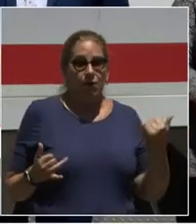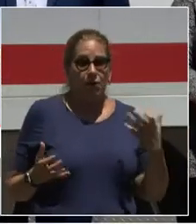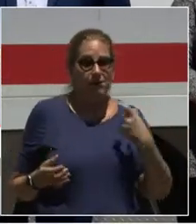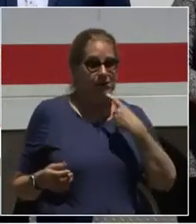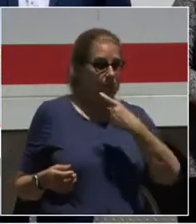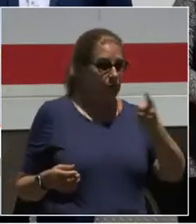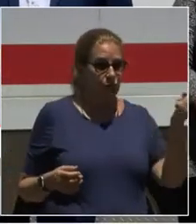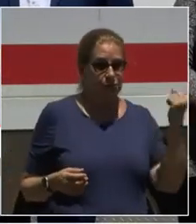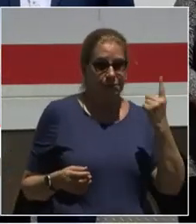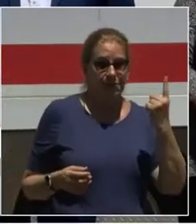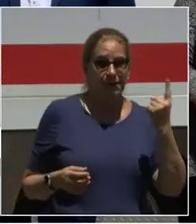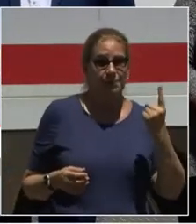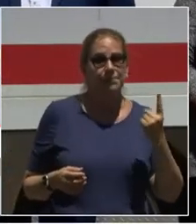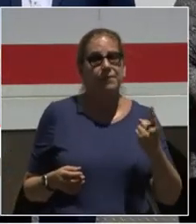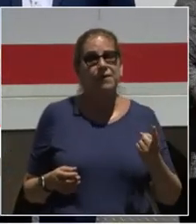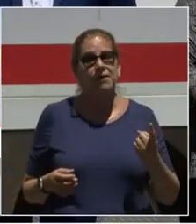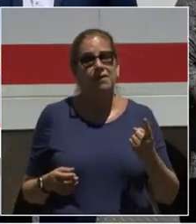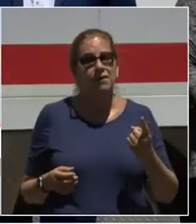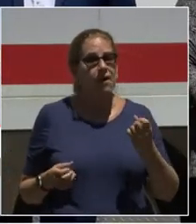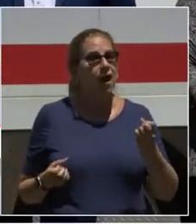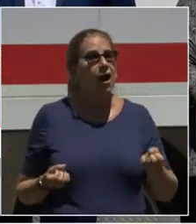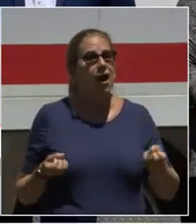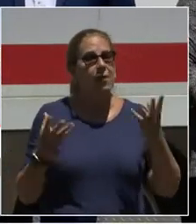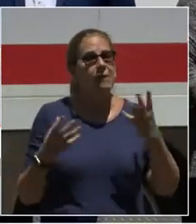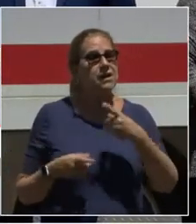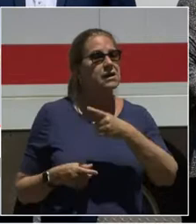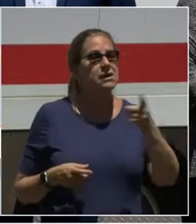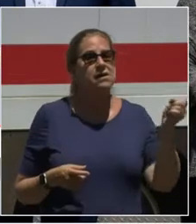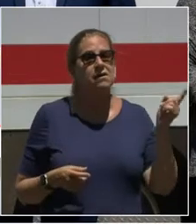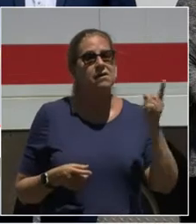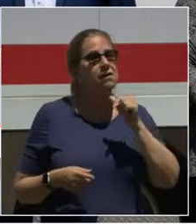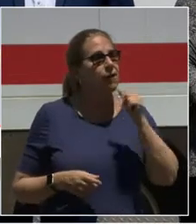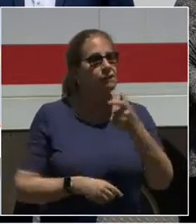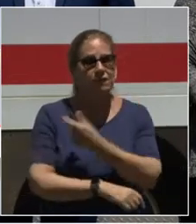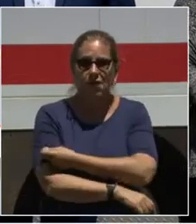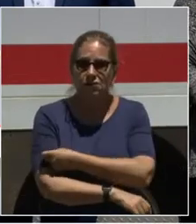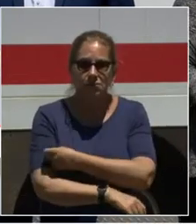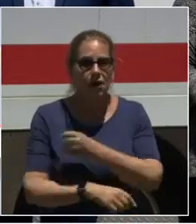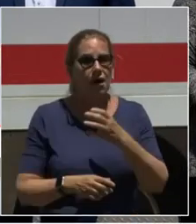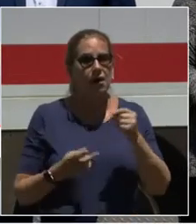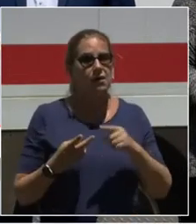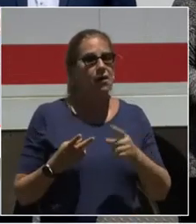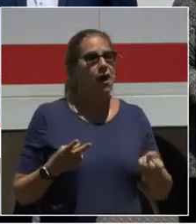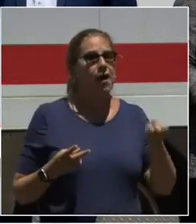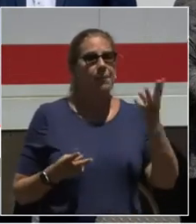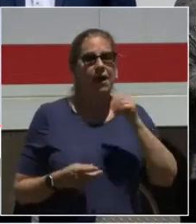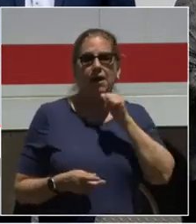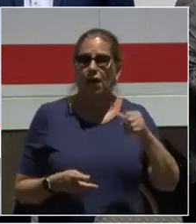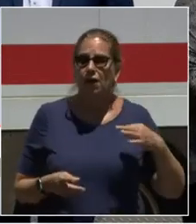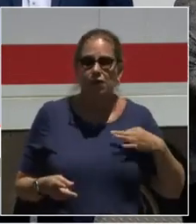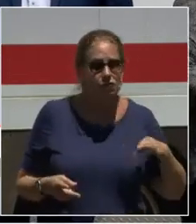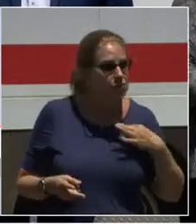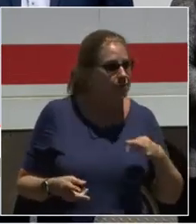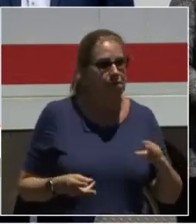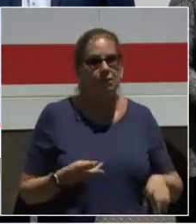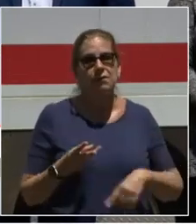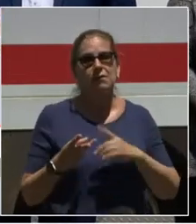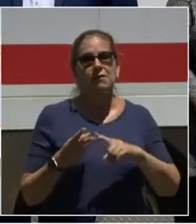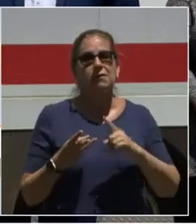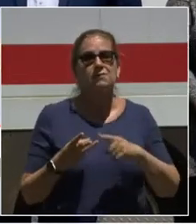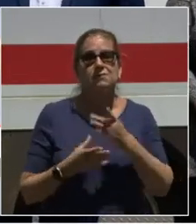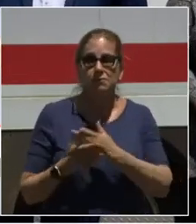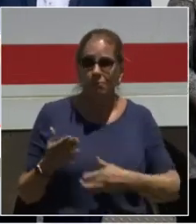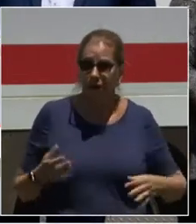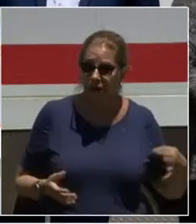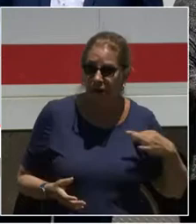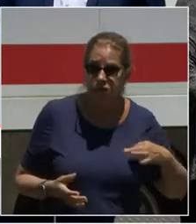are unvaccinated. Some of them are not eligible for vaccination. Others are. But they're missing school right now because if